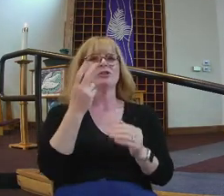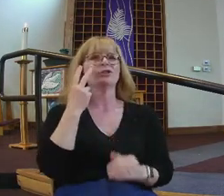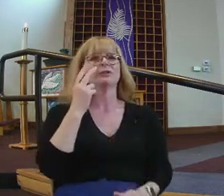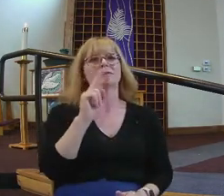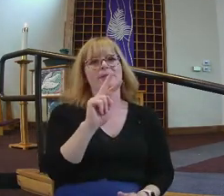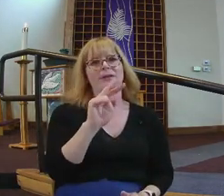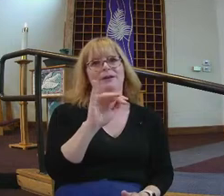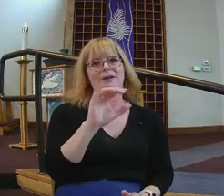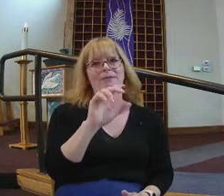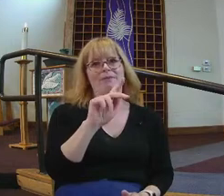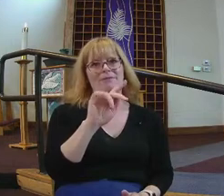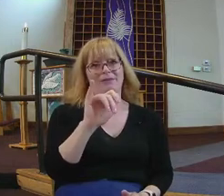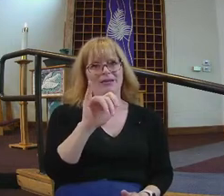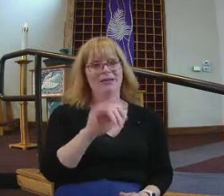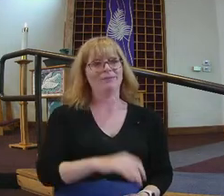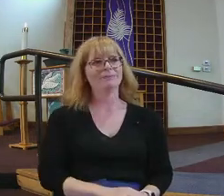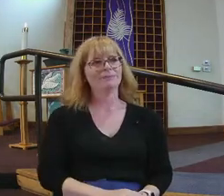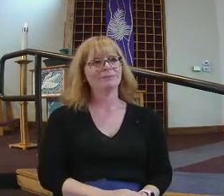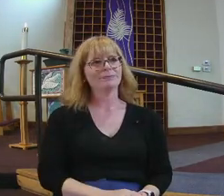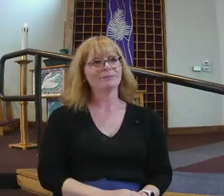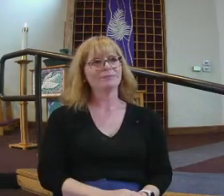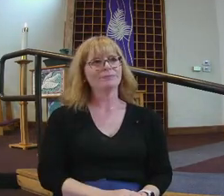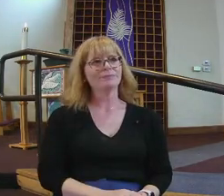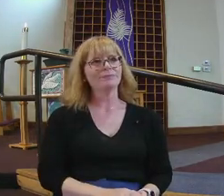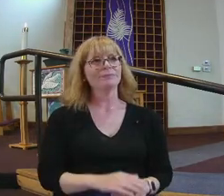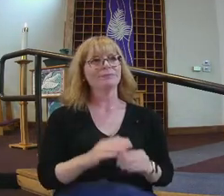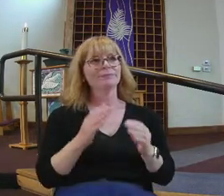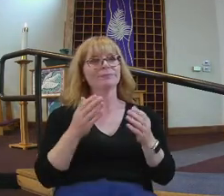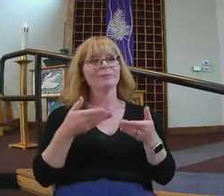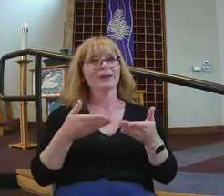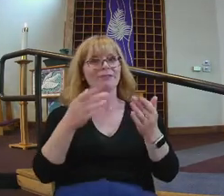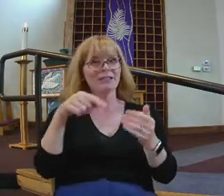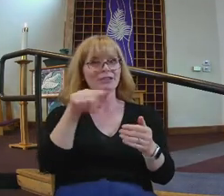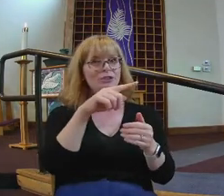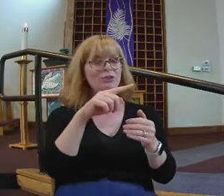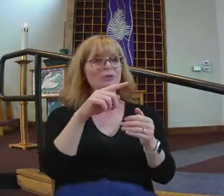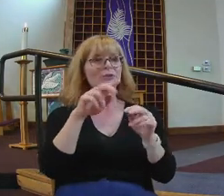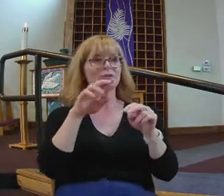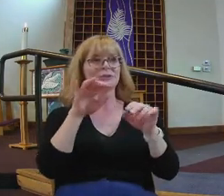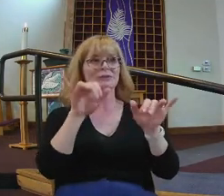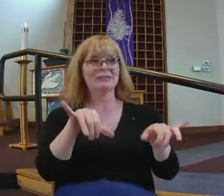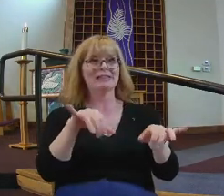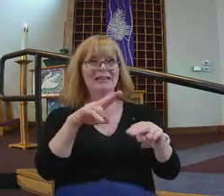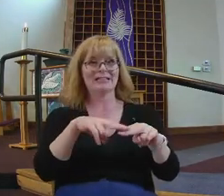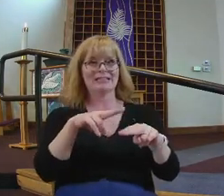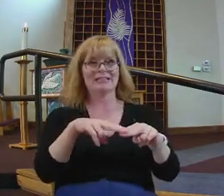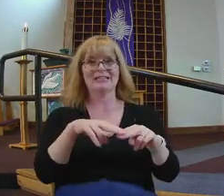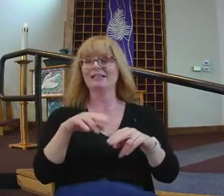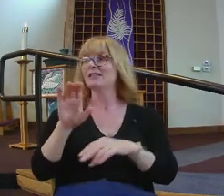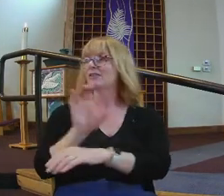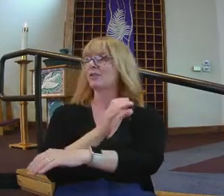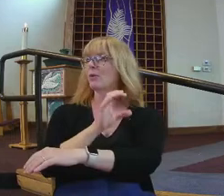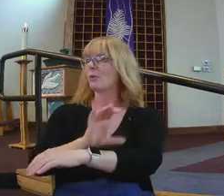Station. Now I invite you to remain seated as the choir leads us in a choral benediction.